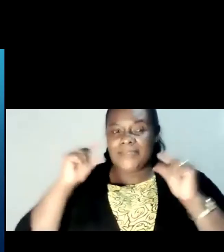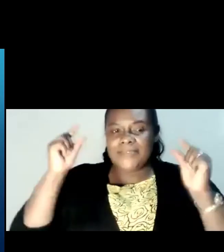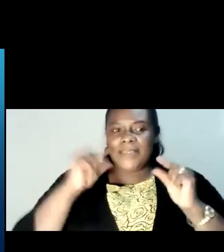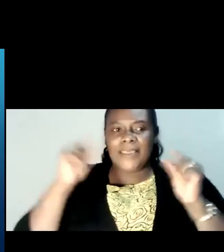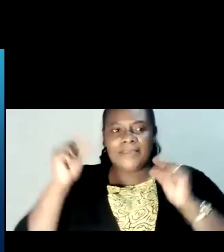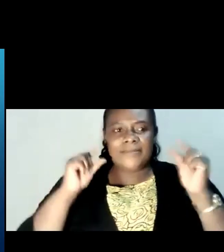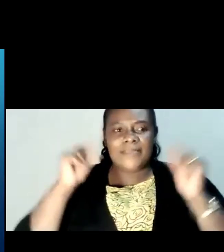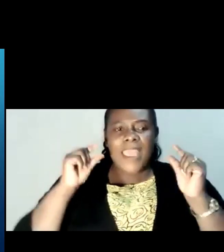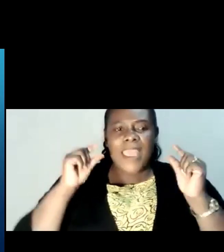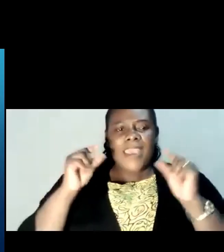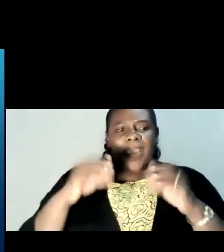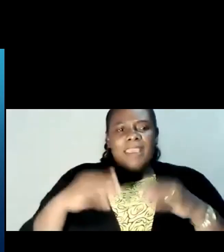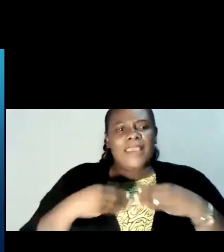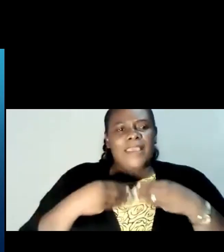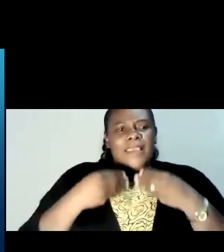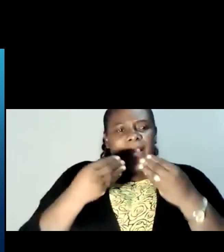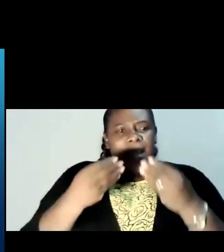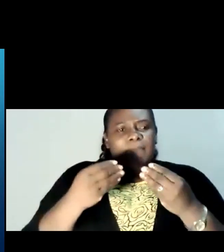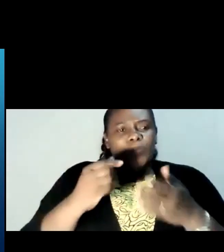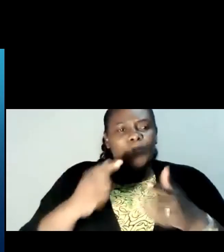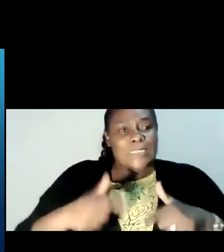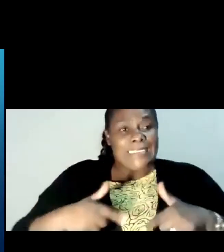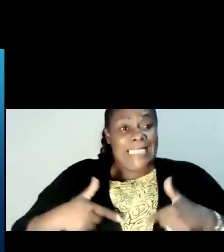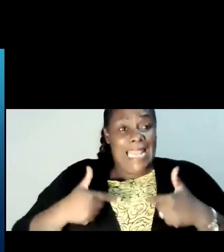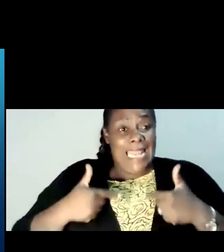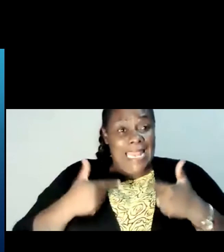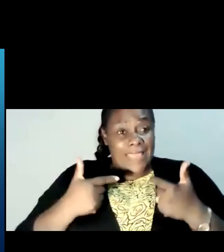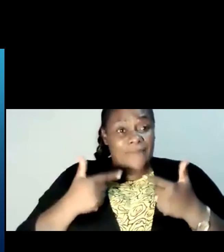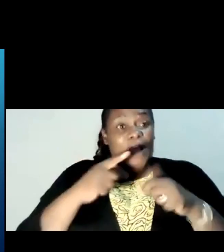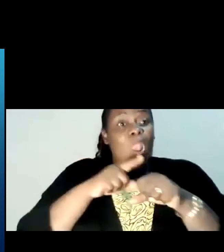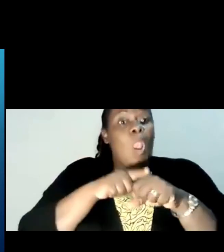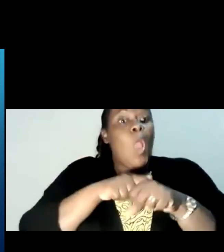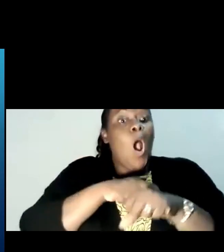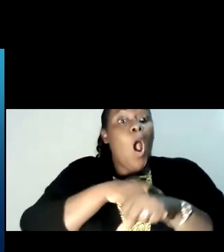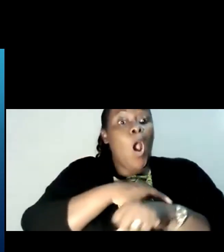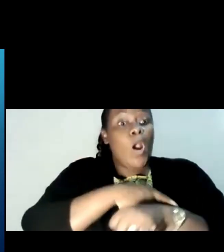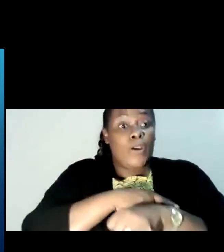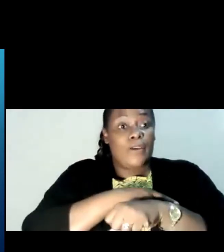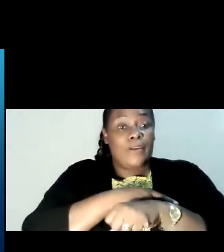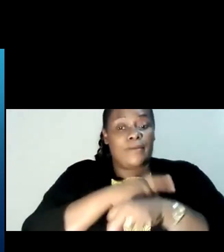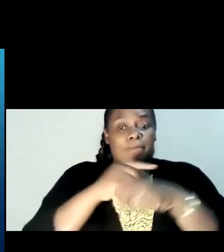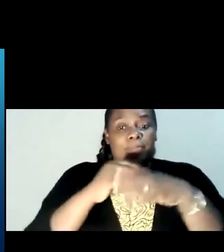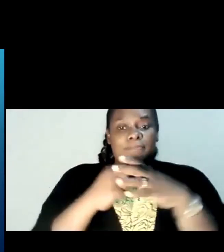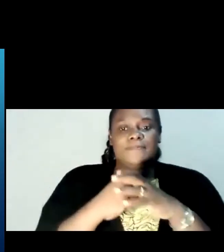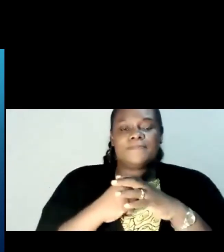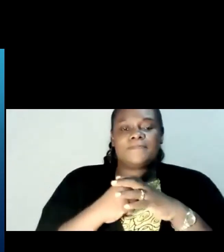life expectancy. So it's very important for good health and long life.